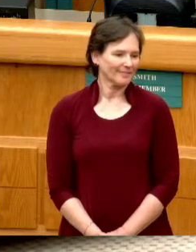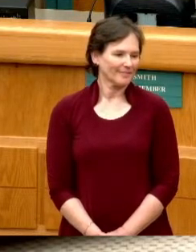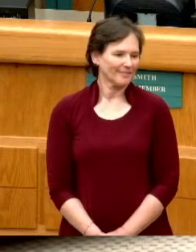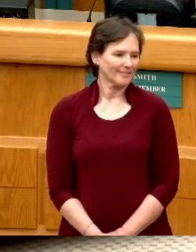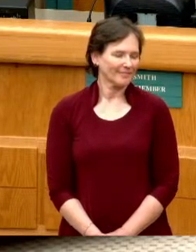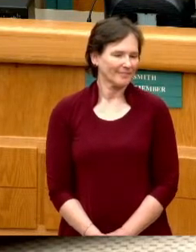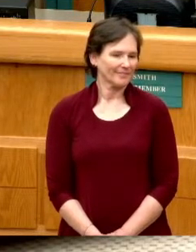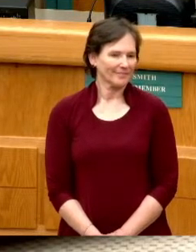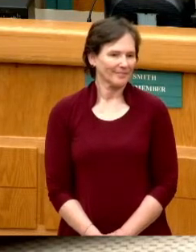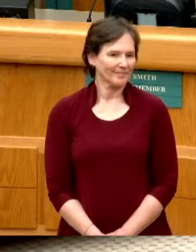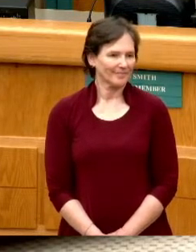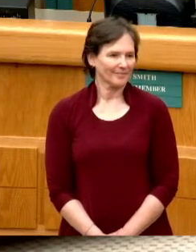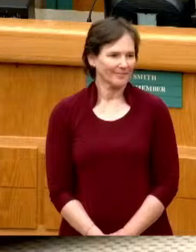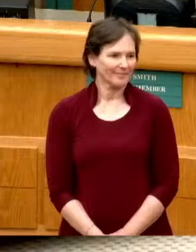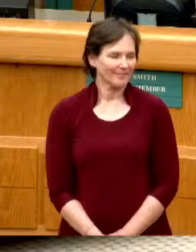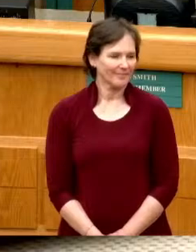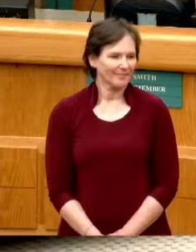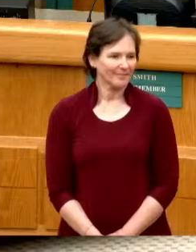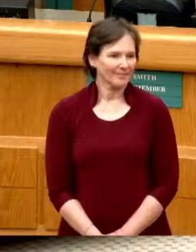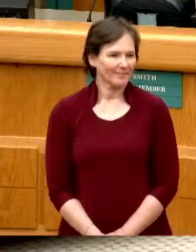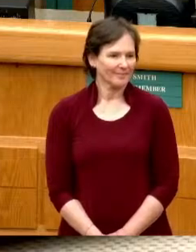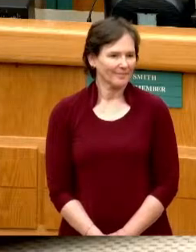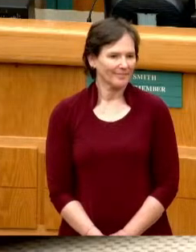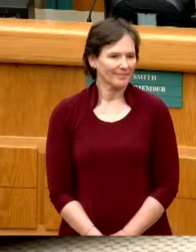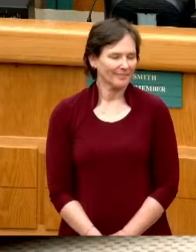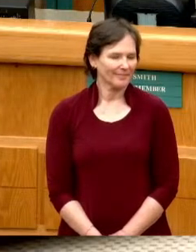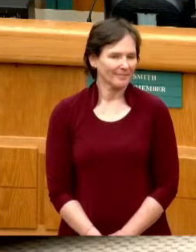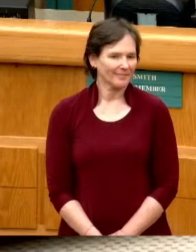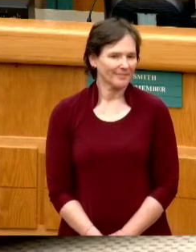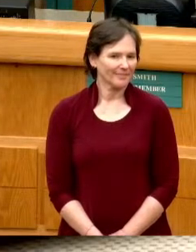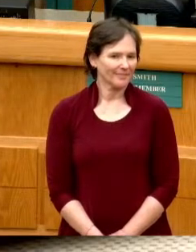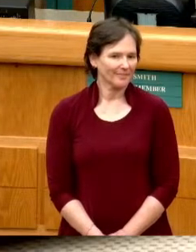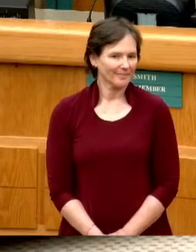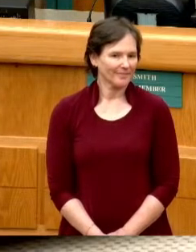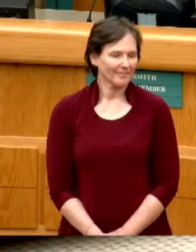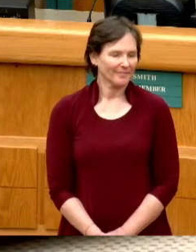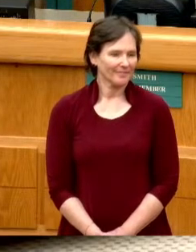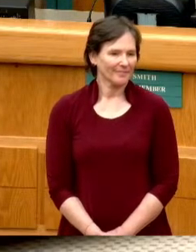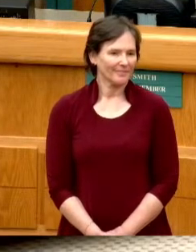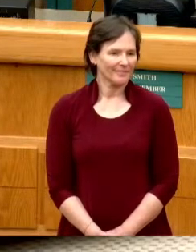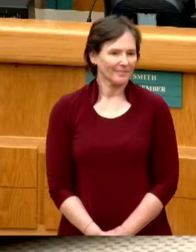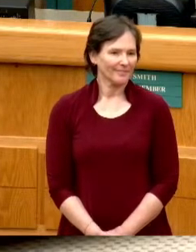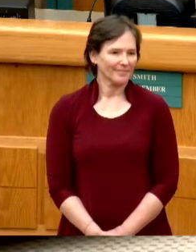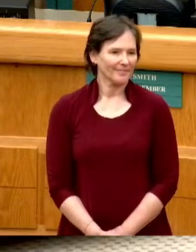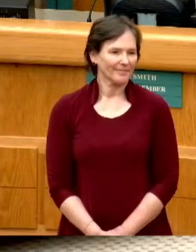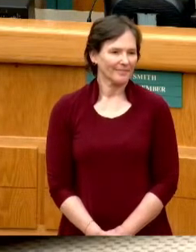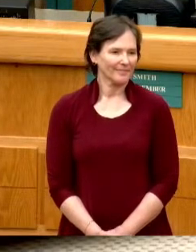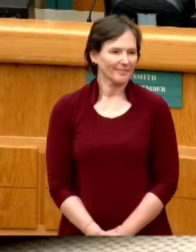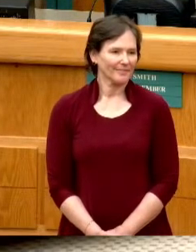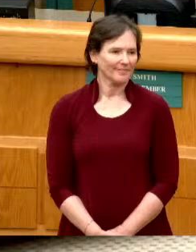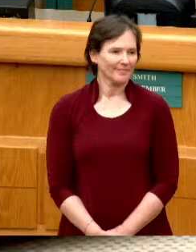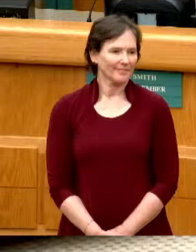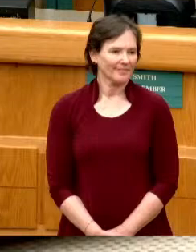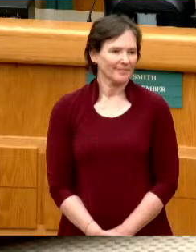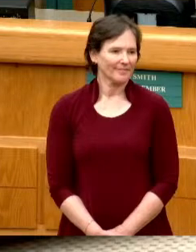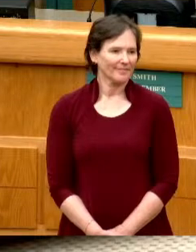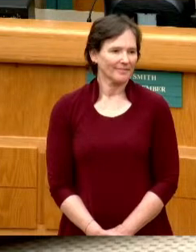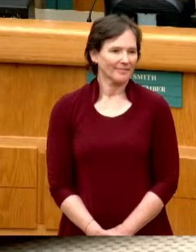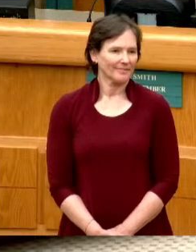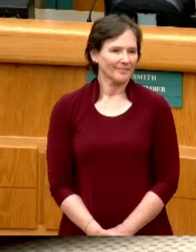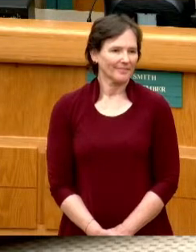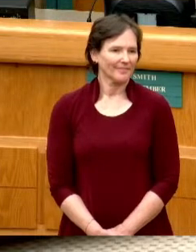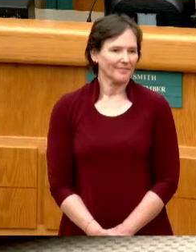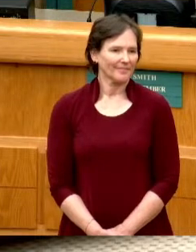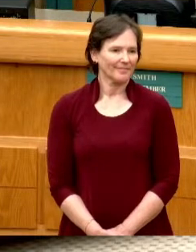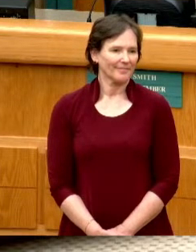estamos trabajando con nuestro personal y el Estado en una ubicación en Corpus Christi. También intentamos coordinar un programa de transporte para personas mayores